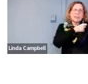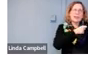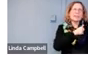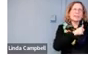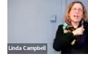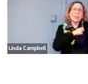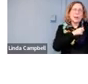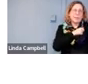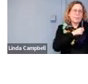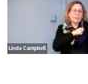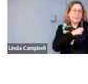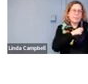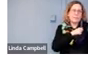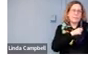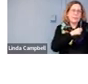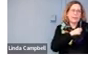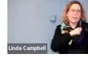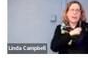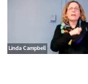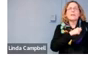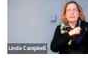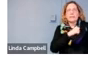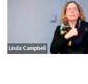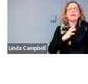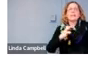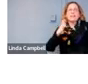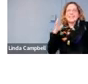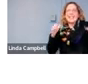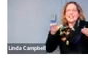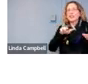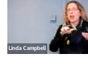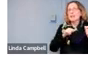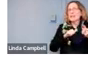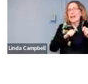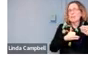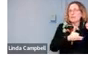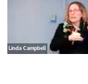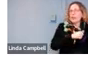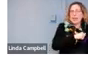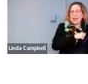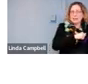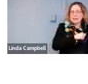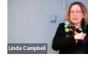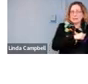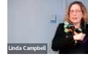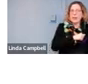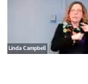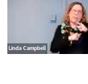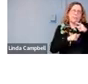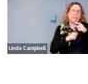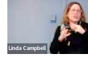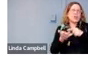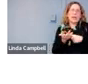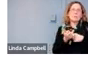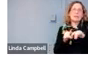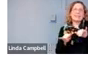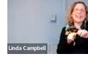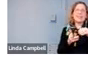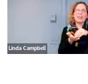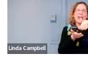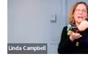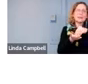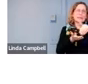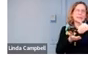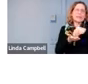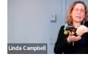salmon in the 1960s to manage the alewife population. They did do some stocking of salmon before that,